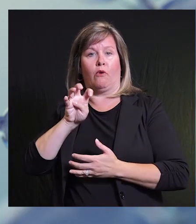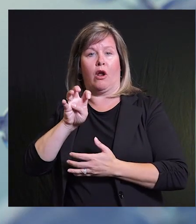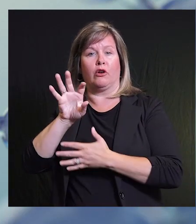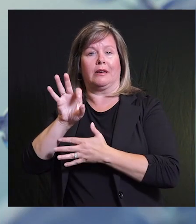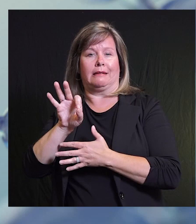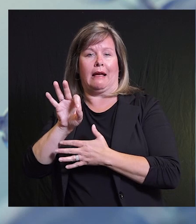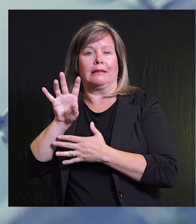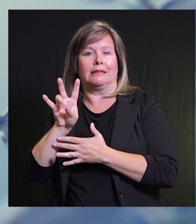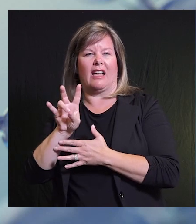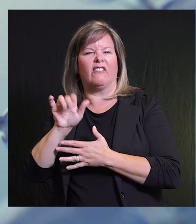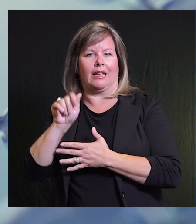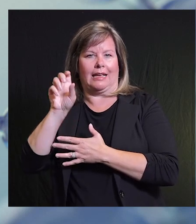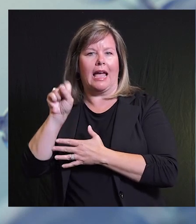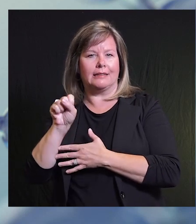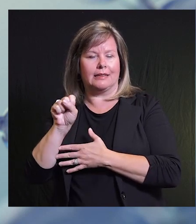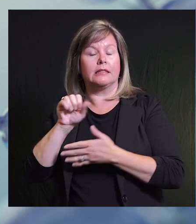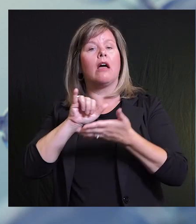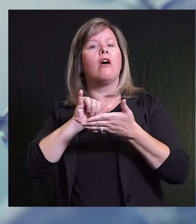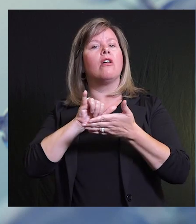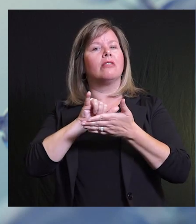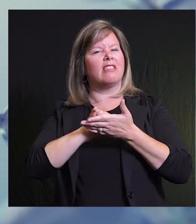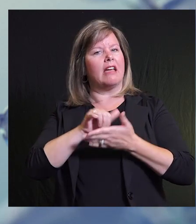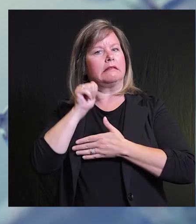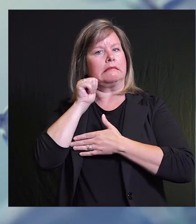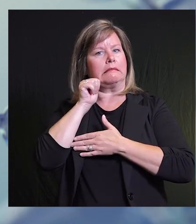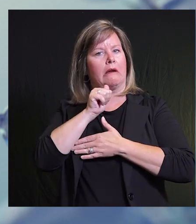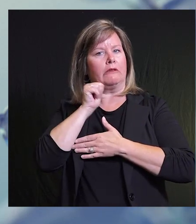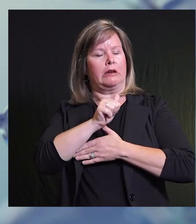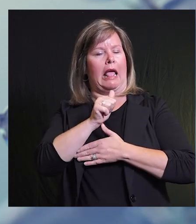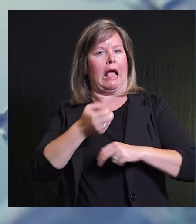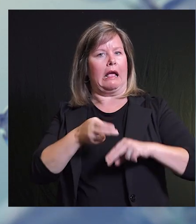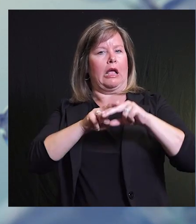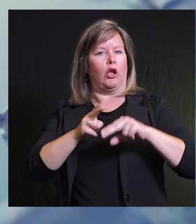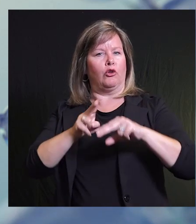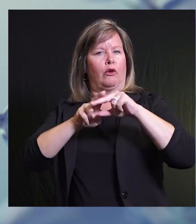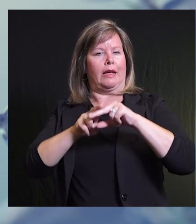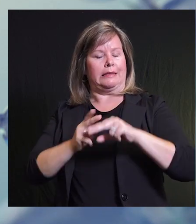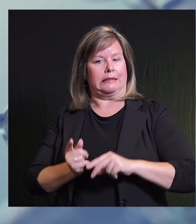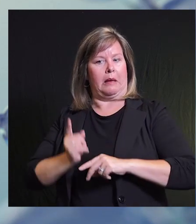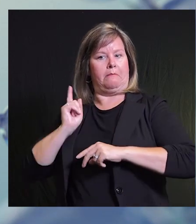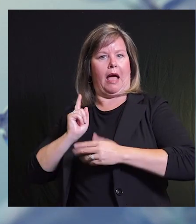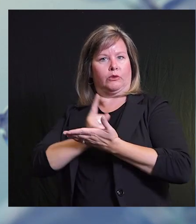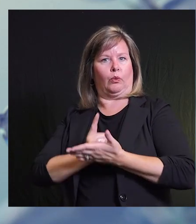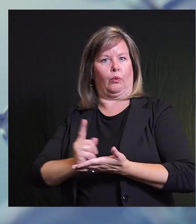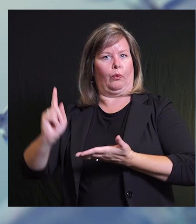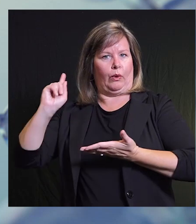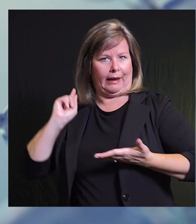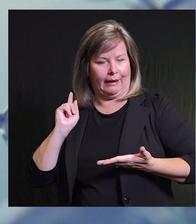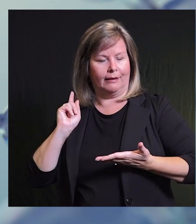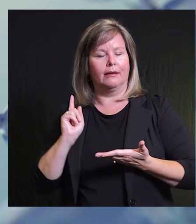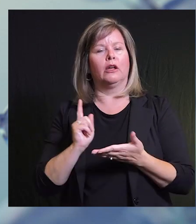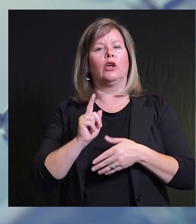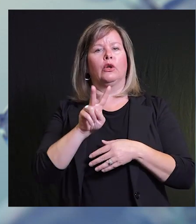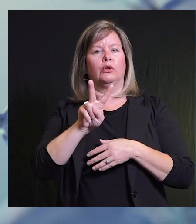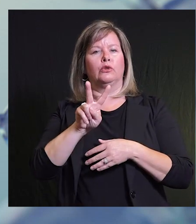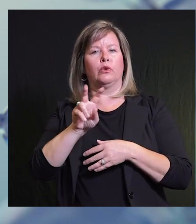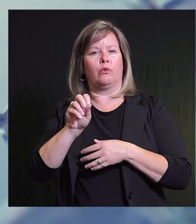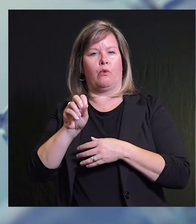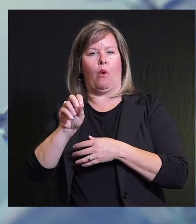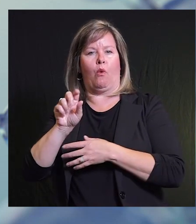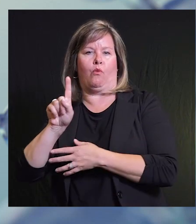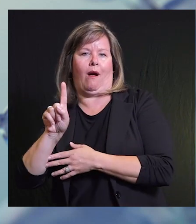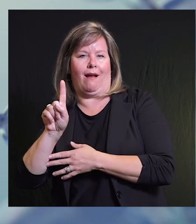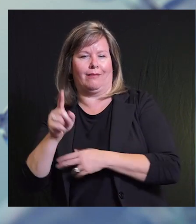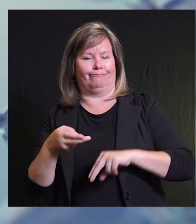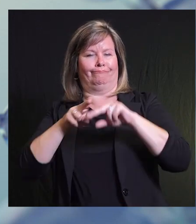63,497 diagnosed cases of COVID-19. That's a daily average increase over the past week of 201.7